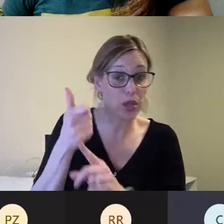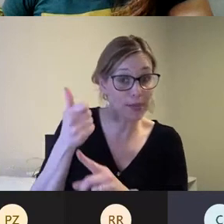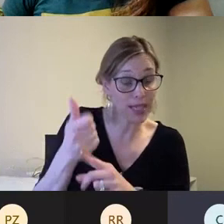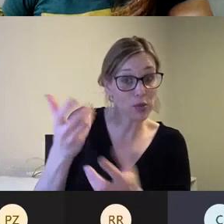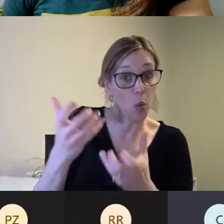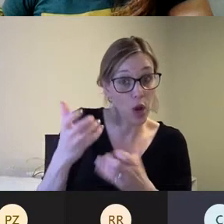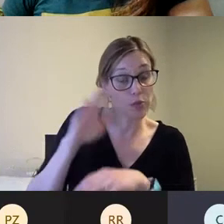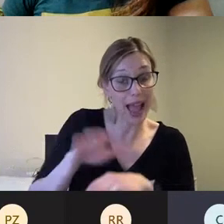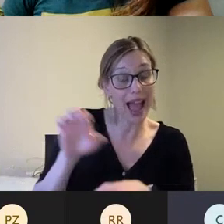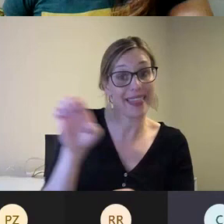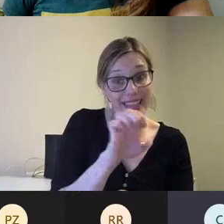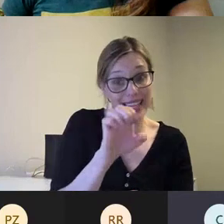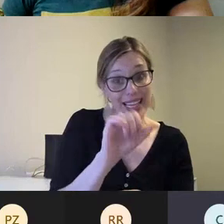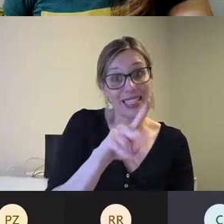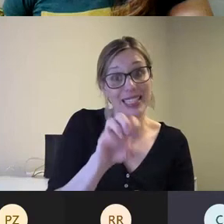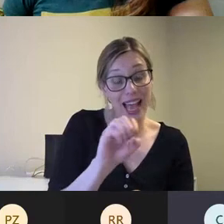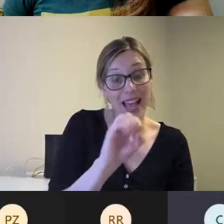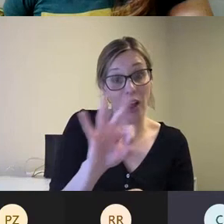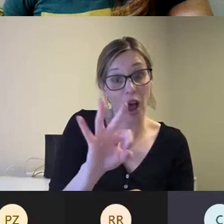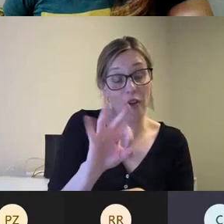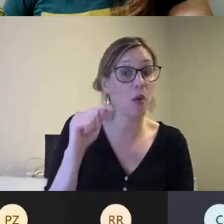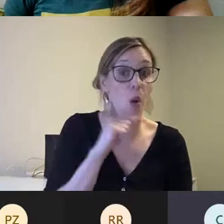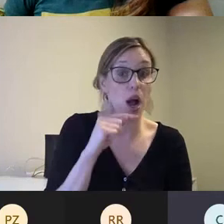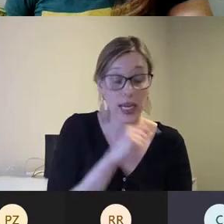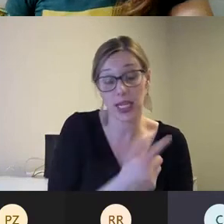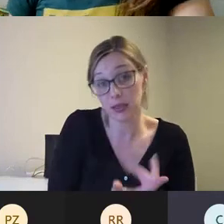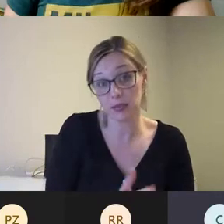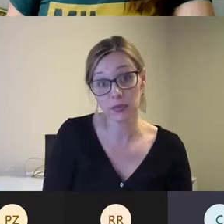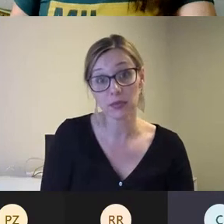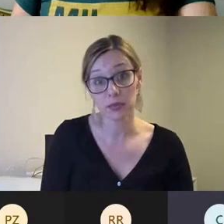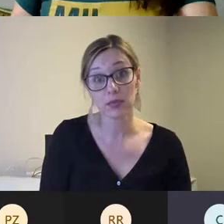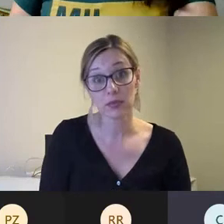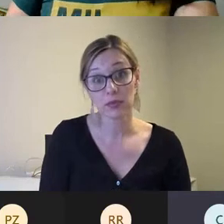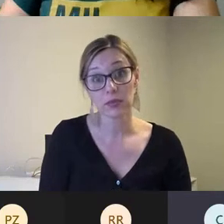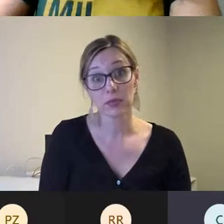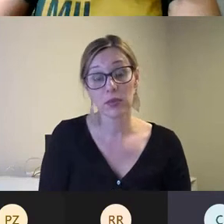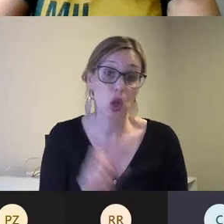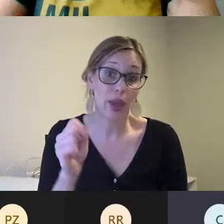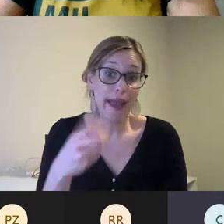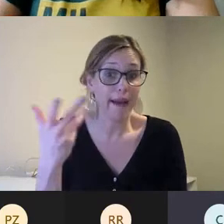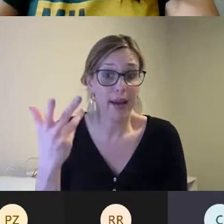east side of Milwaukee. So